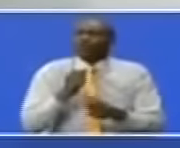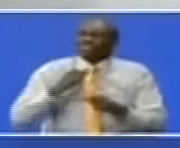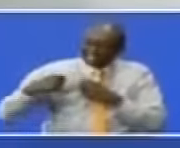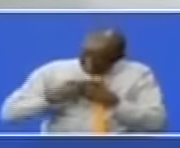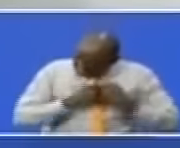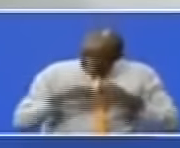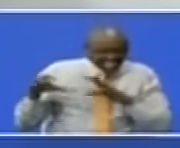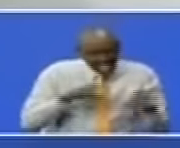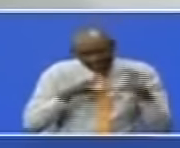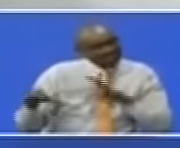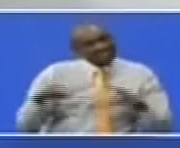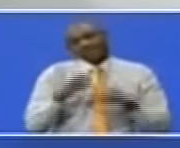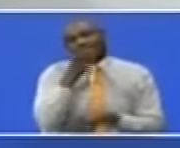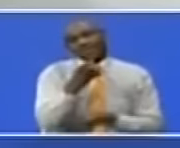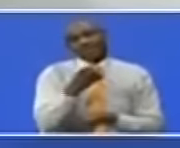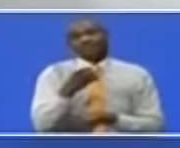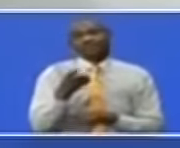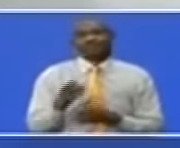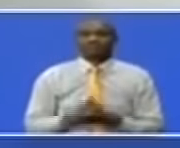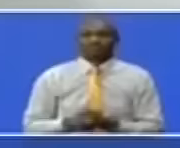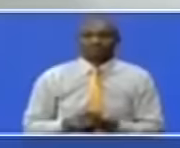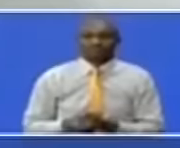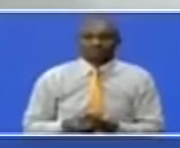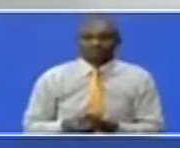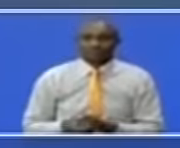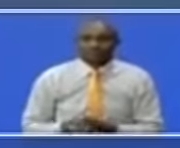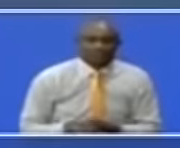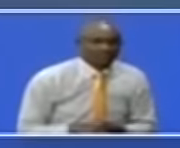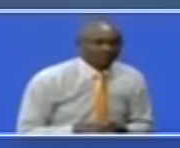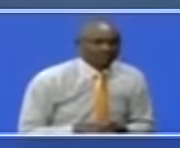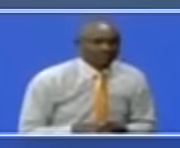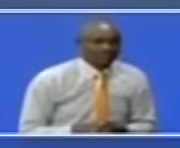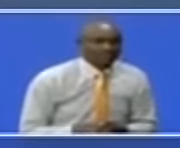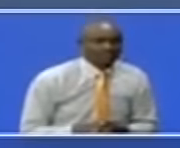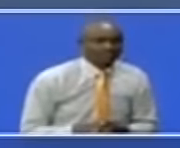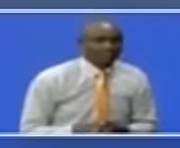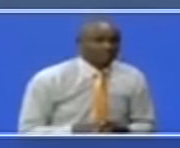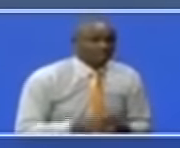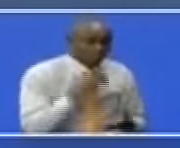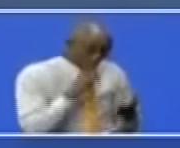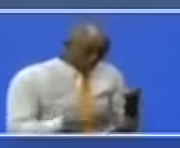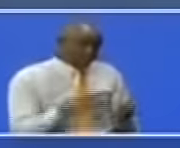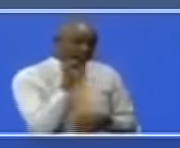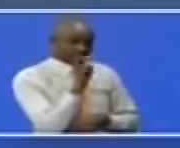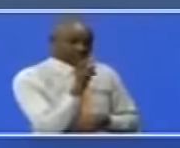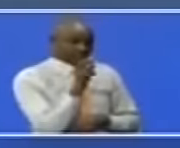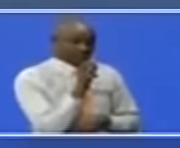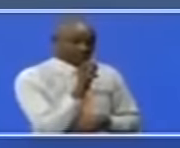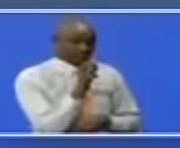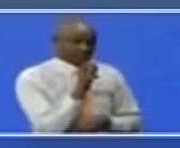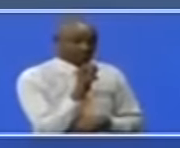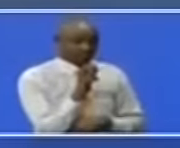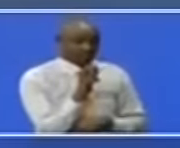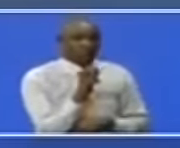it takes quite a bit to motivate them. All right. That's not, what we've seen from these campaigns have been quite charged